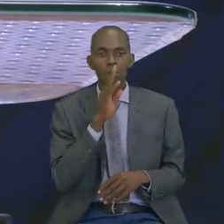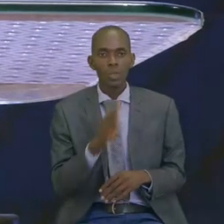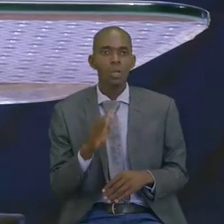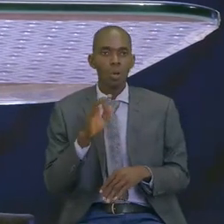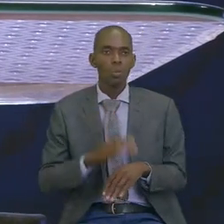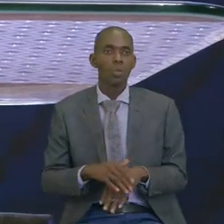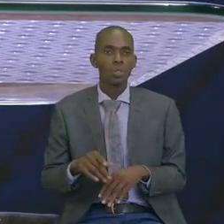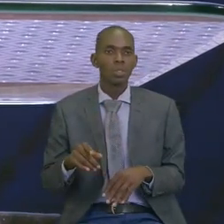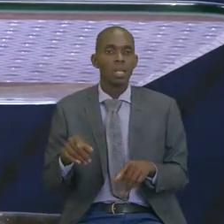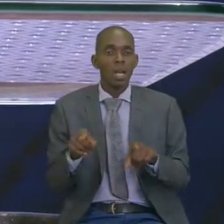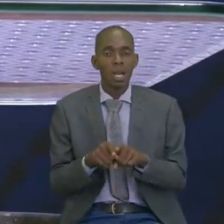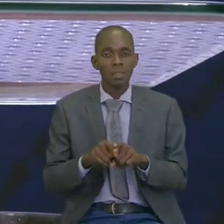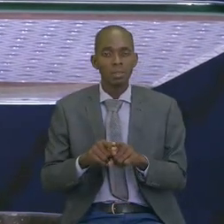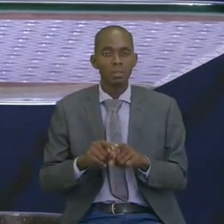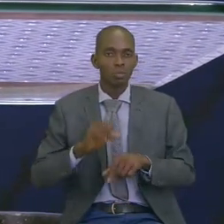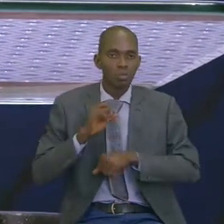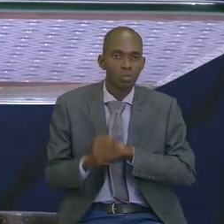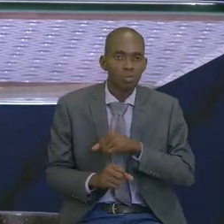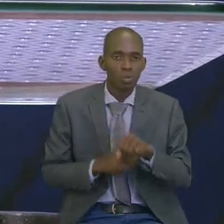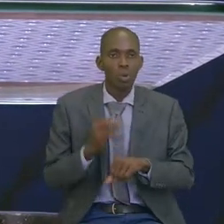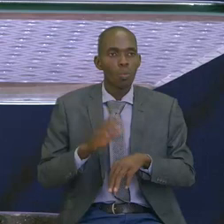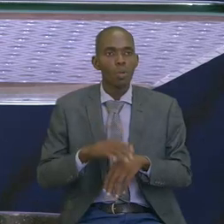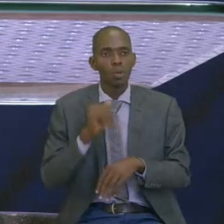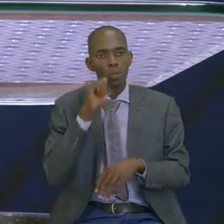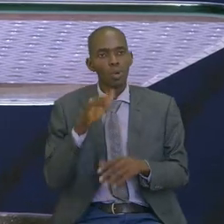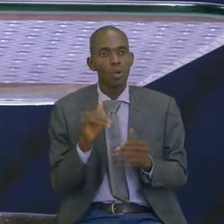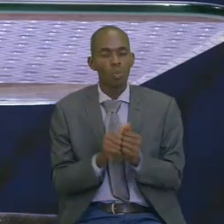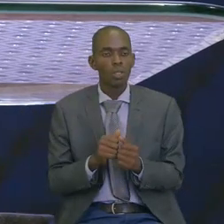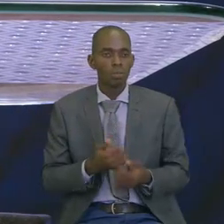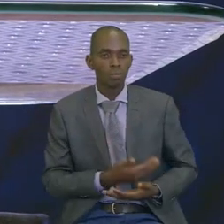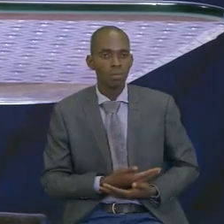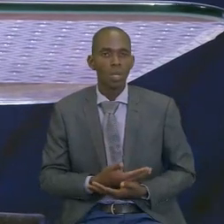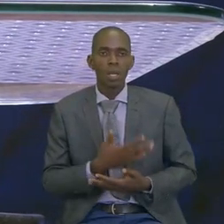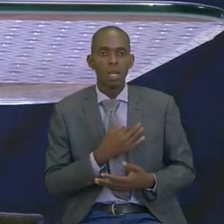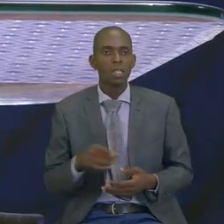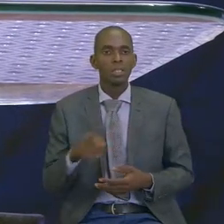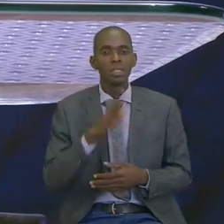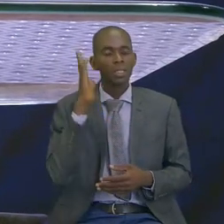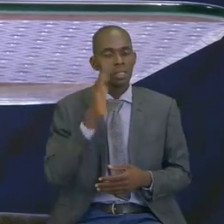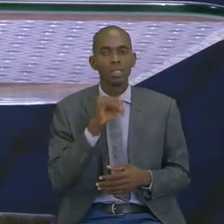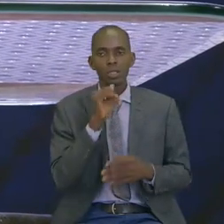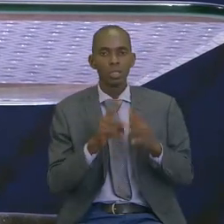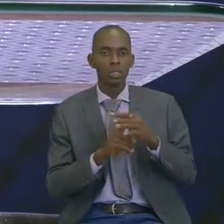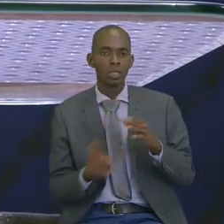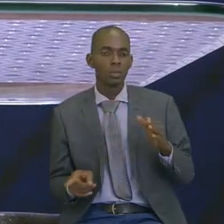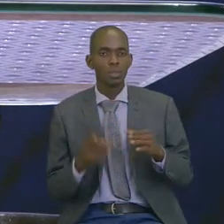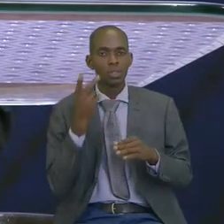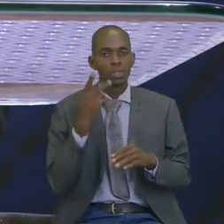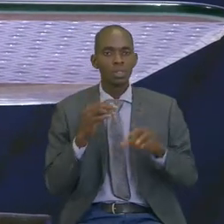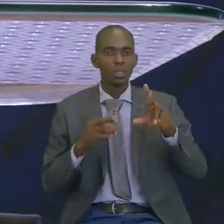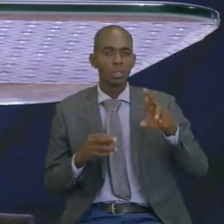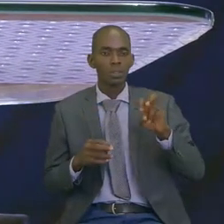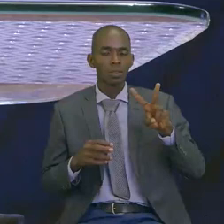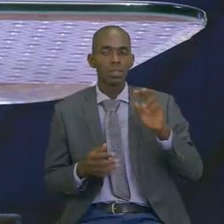a woman with child, and they shall not escape. Revelation chapter 18,